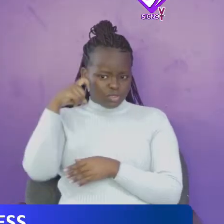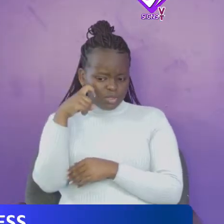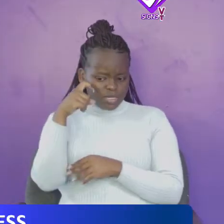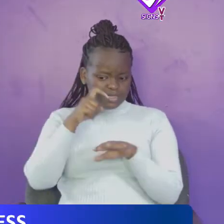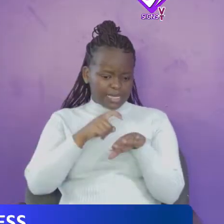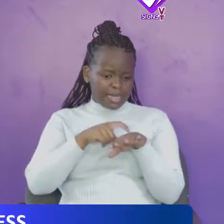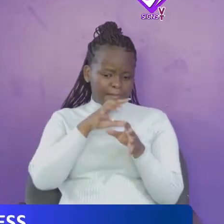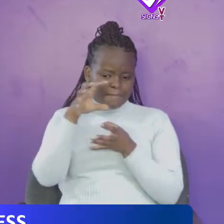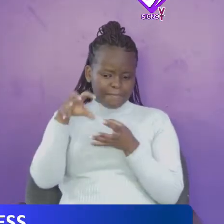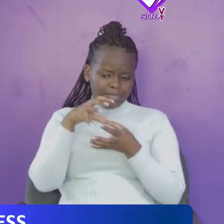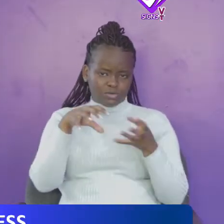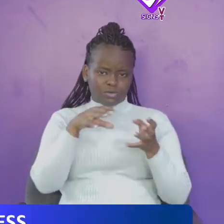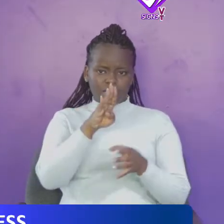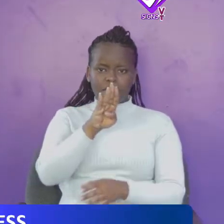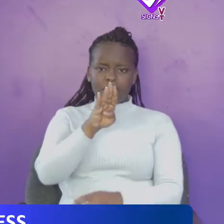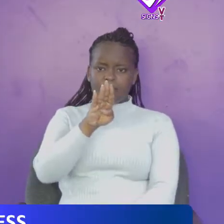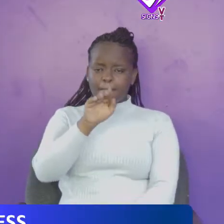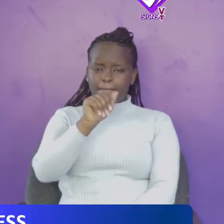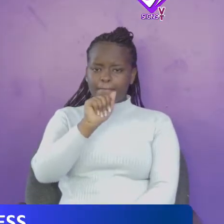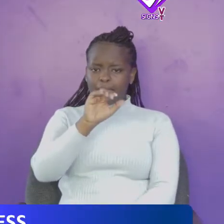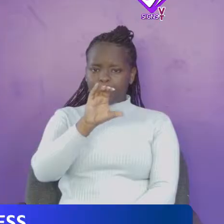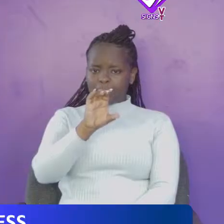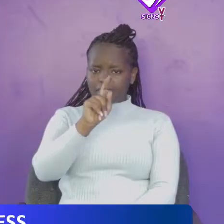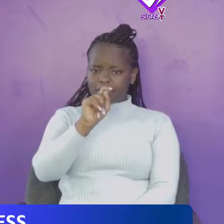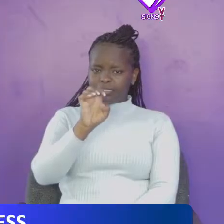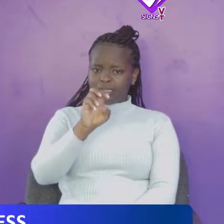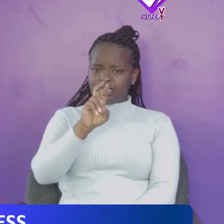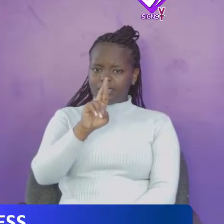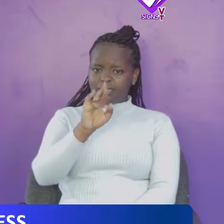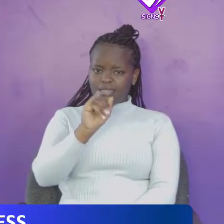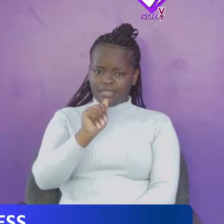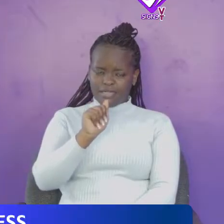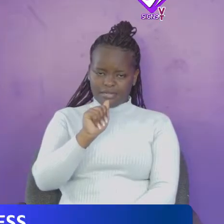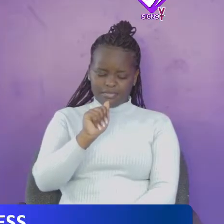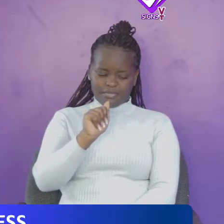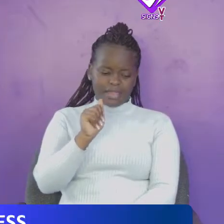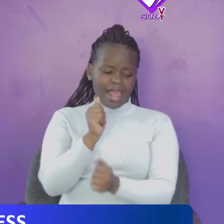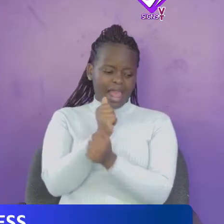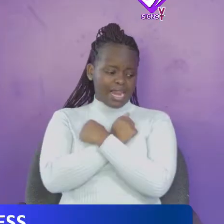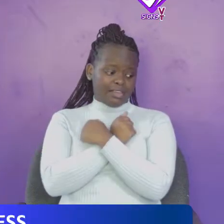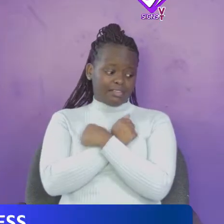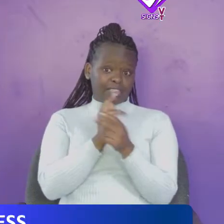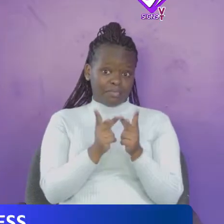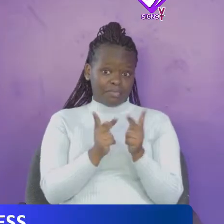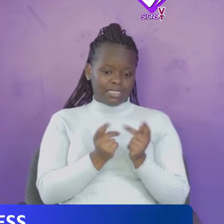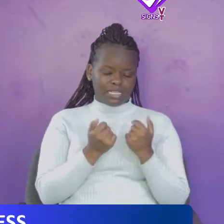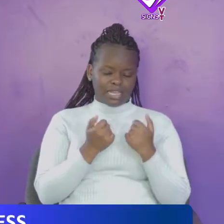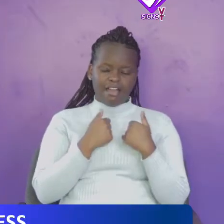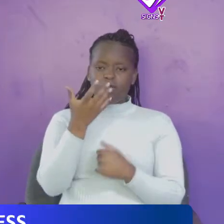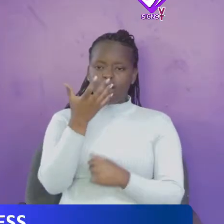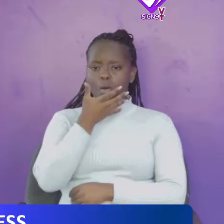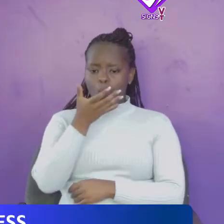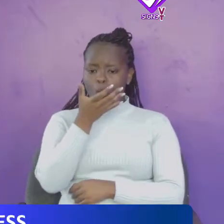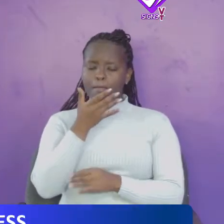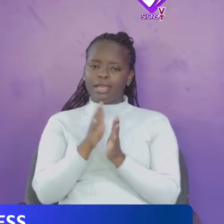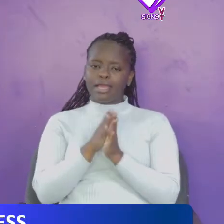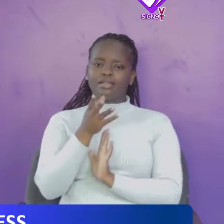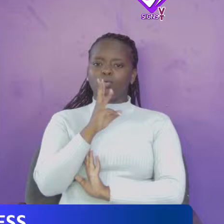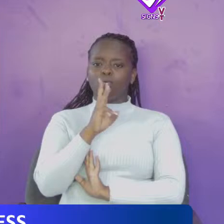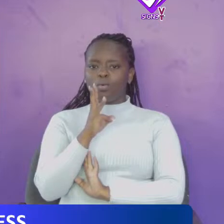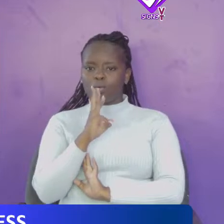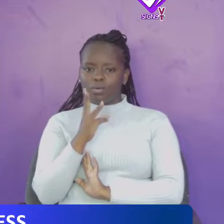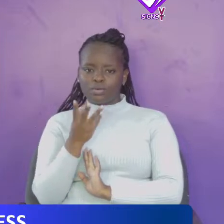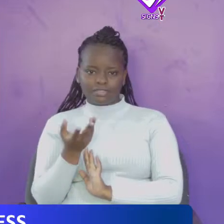with bacteria, because sweat, bacteria loves a place where there is warmth and moisture. So when